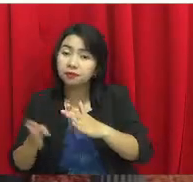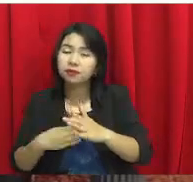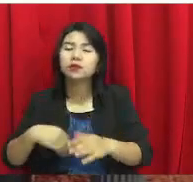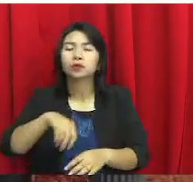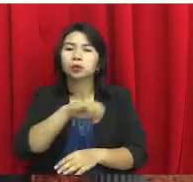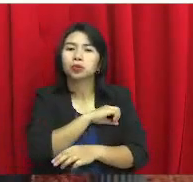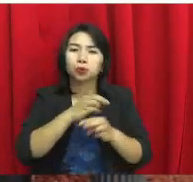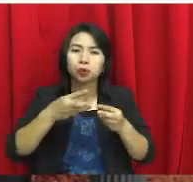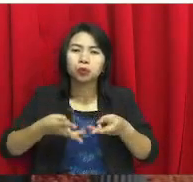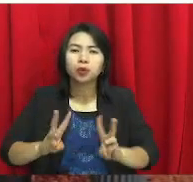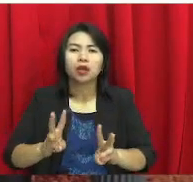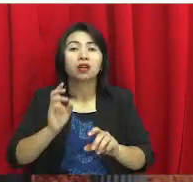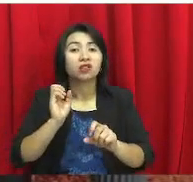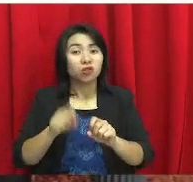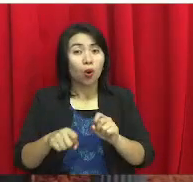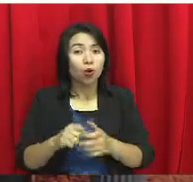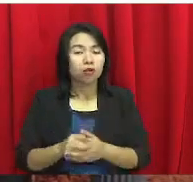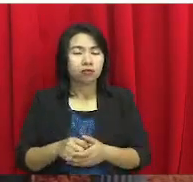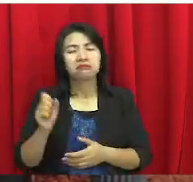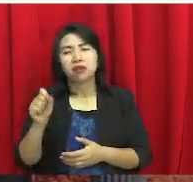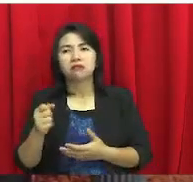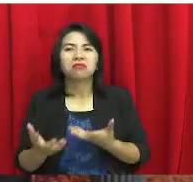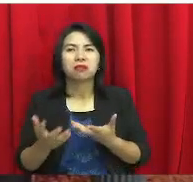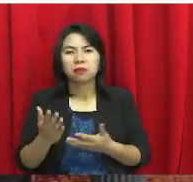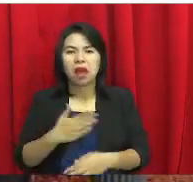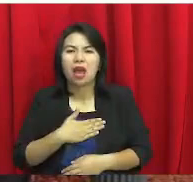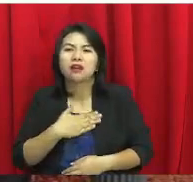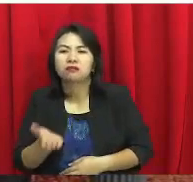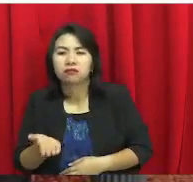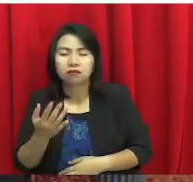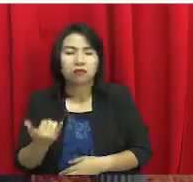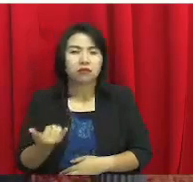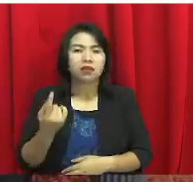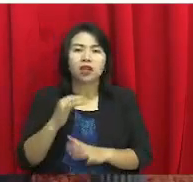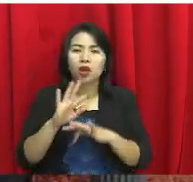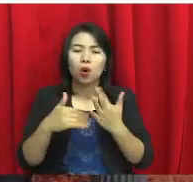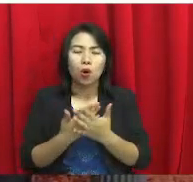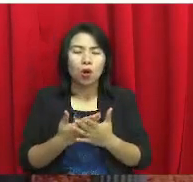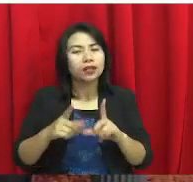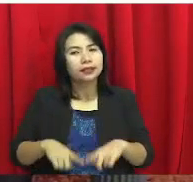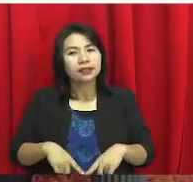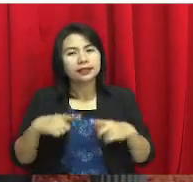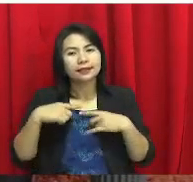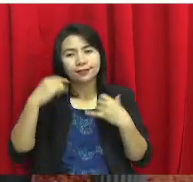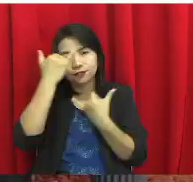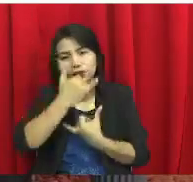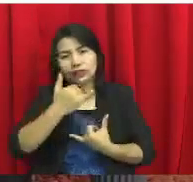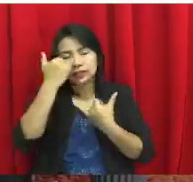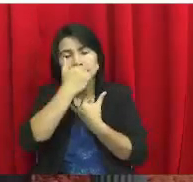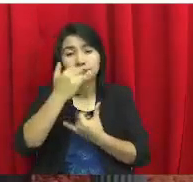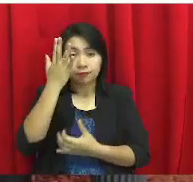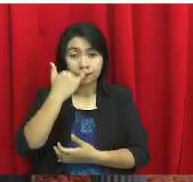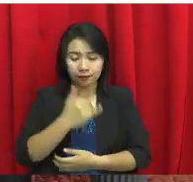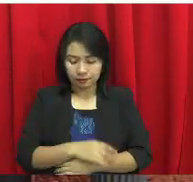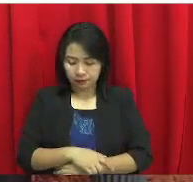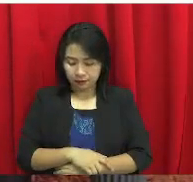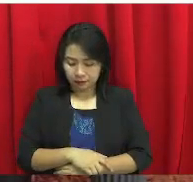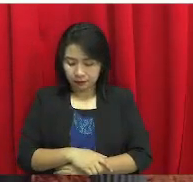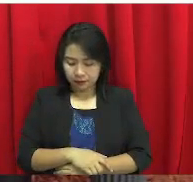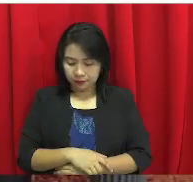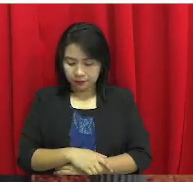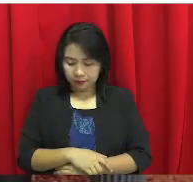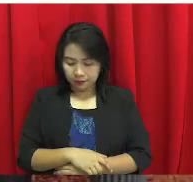they admit it or not, it might hurt them or not, they're living foolishly. Bakit? Eto na. Pagdating